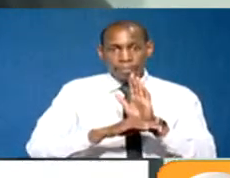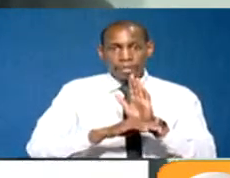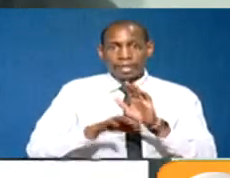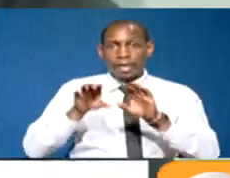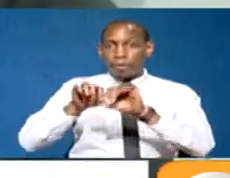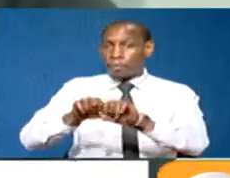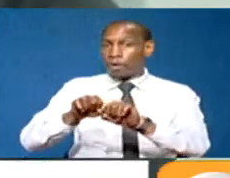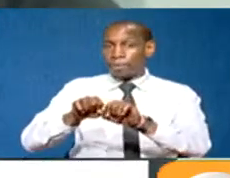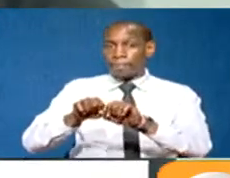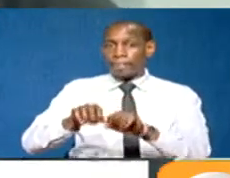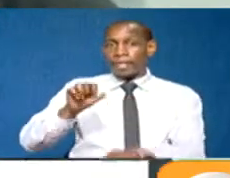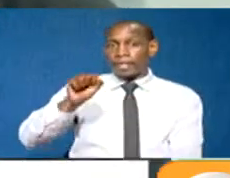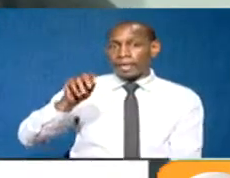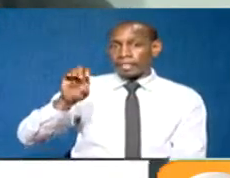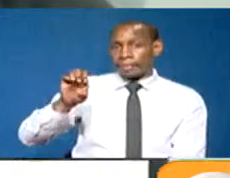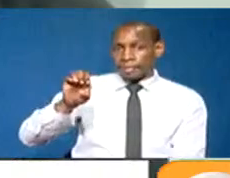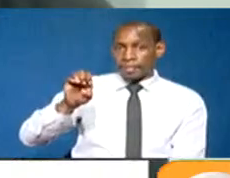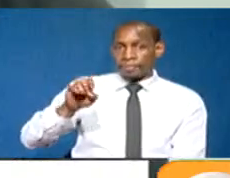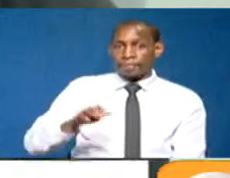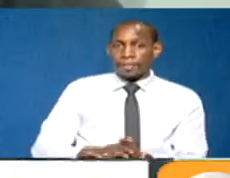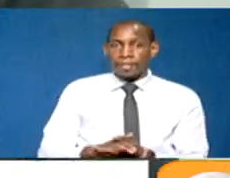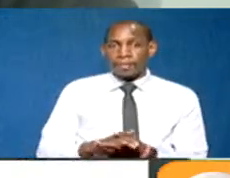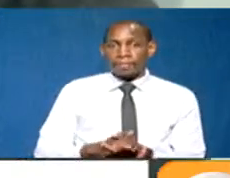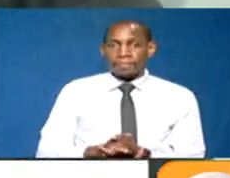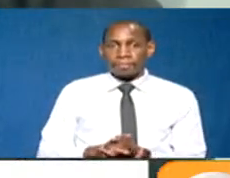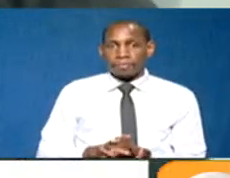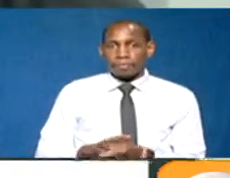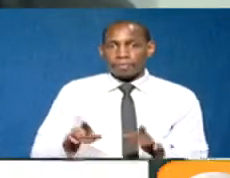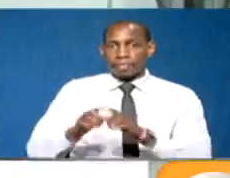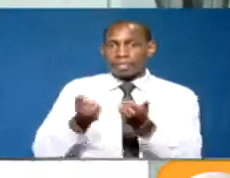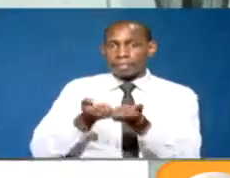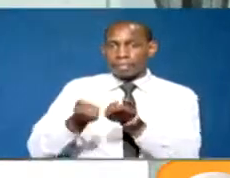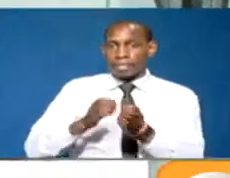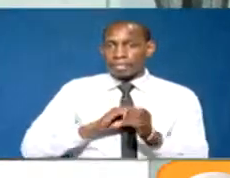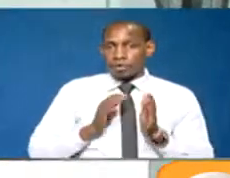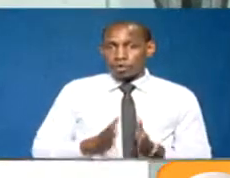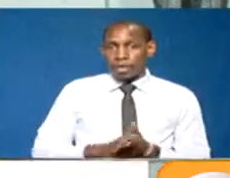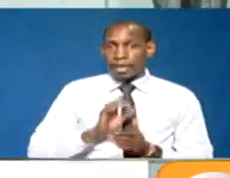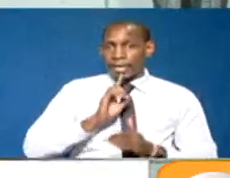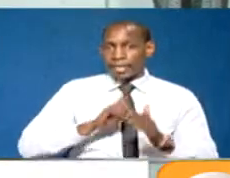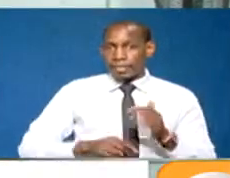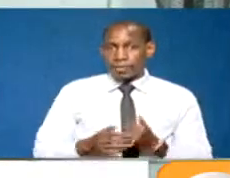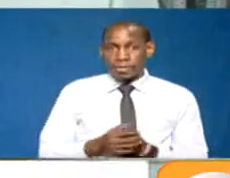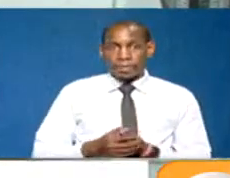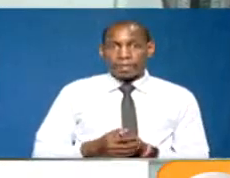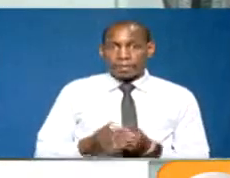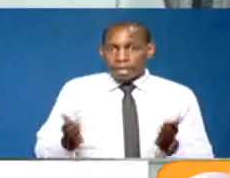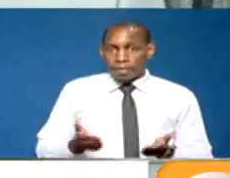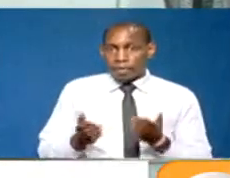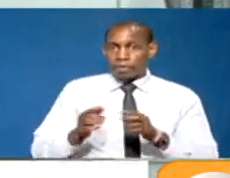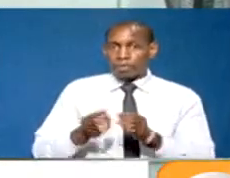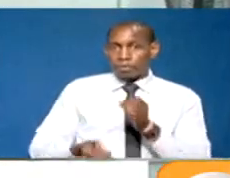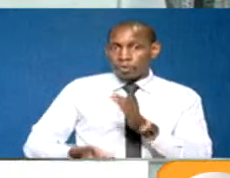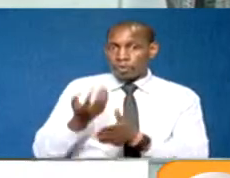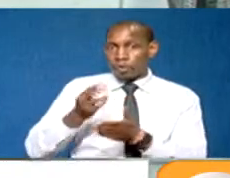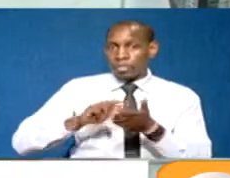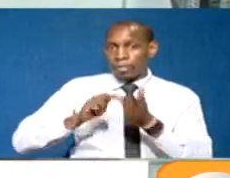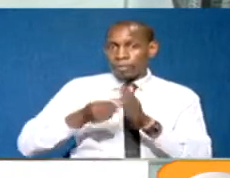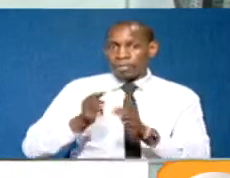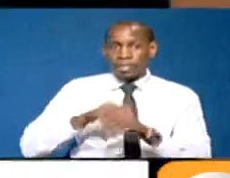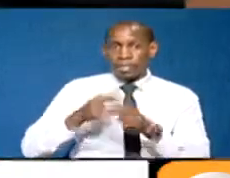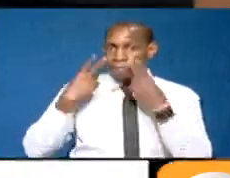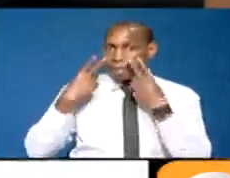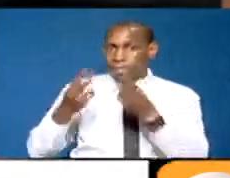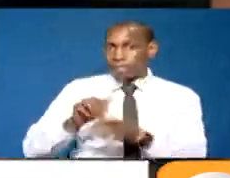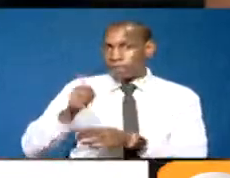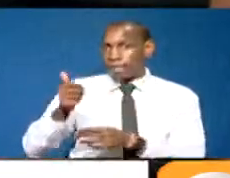booking for SMEs and freelancers and business owners. Okello says he was inspired to start this project when he saw